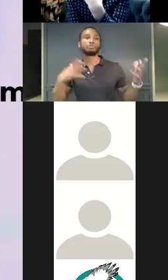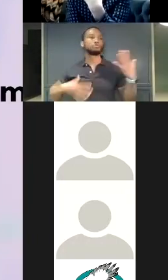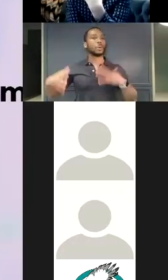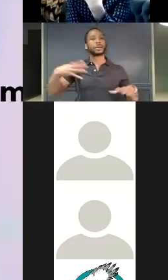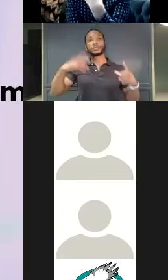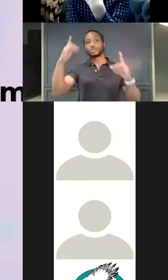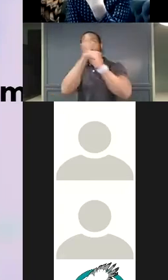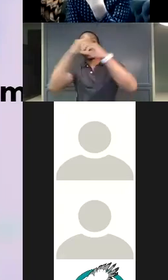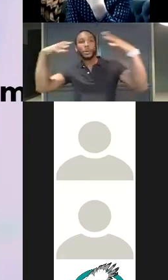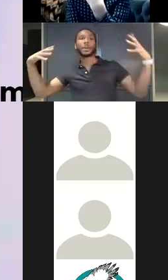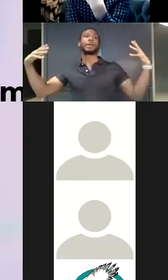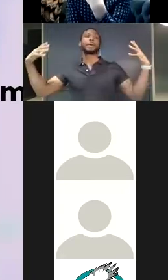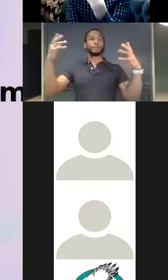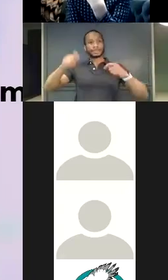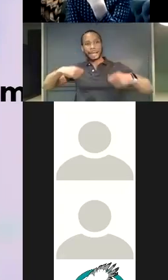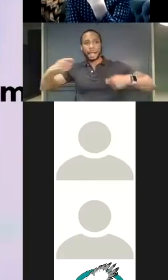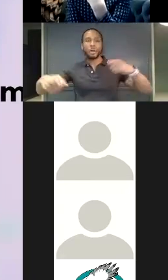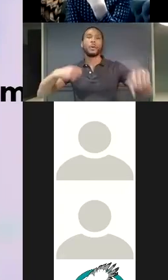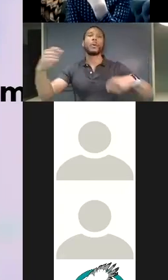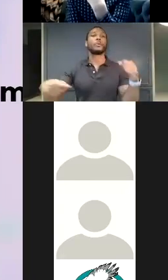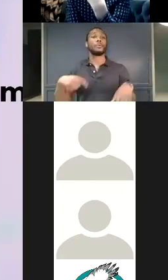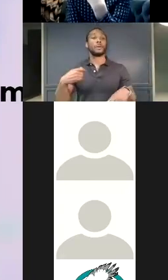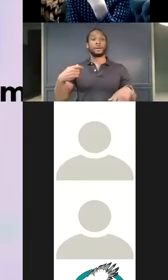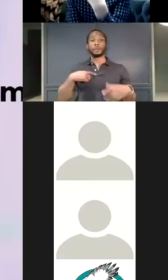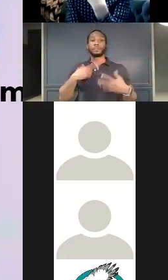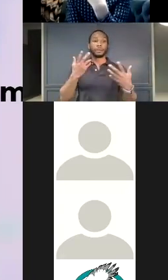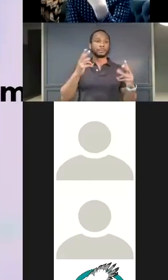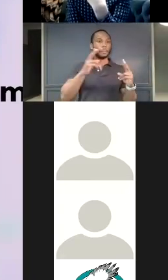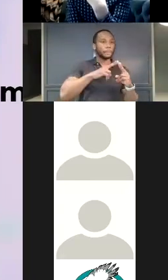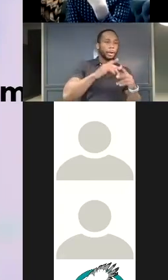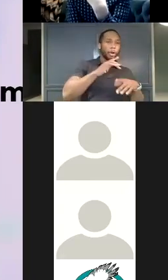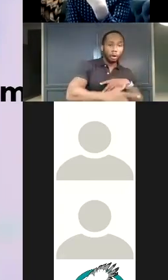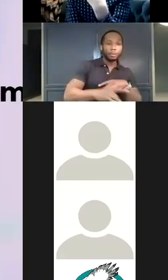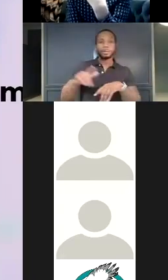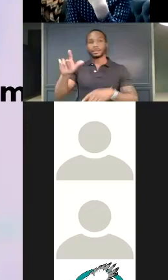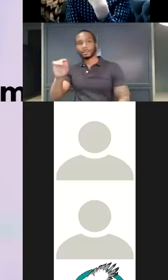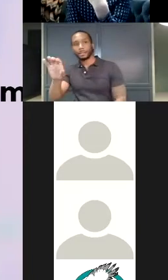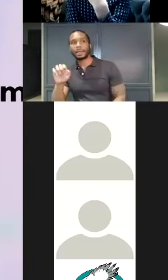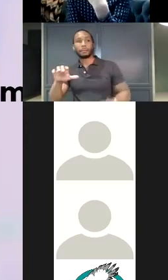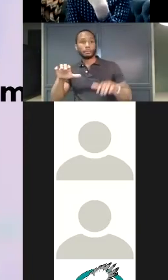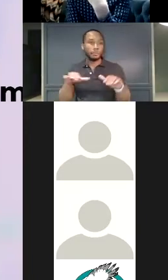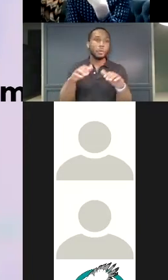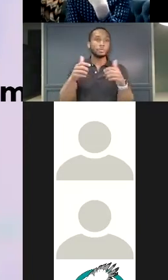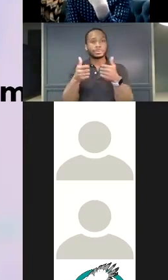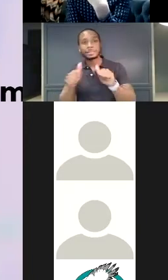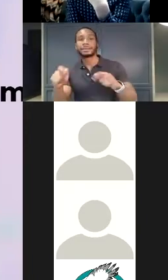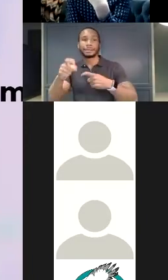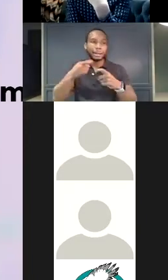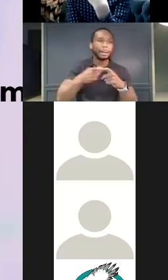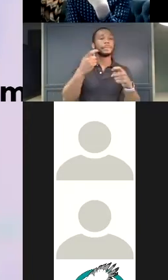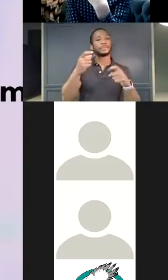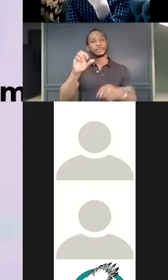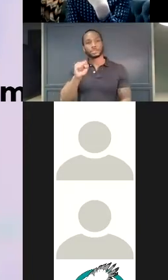trust, cycle, and proportion. Pair early, pair late, perform, attempt, knit, scars, eat, atoms,